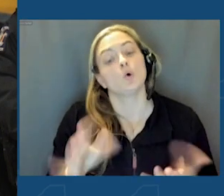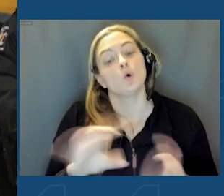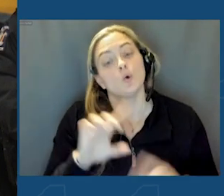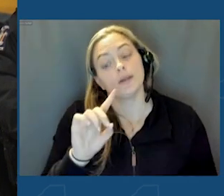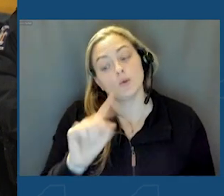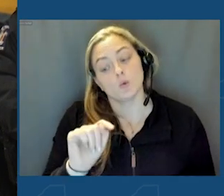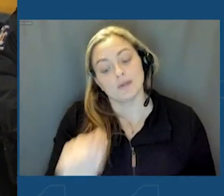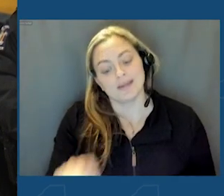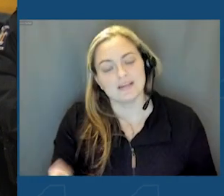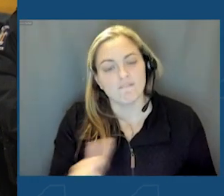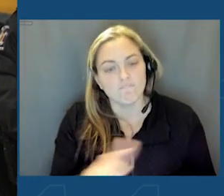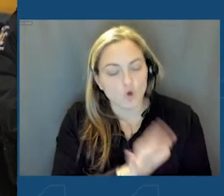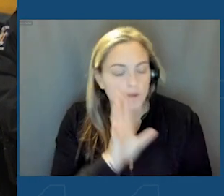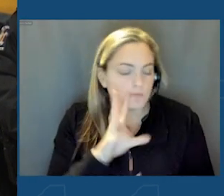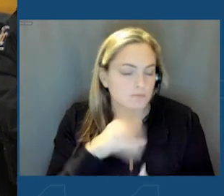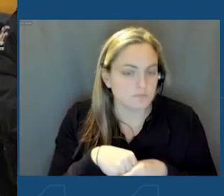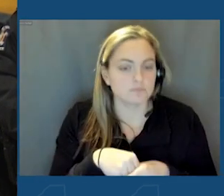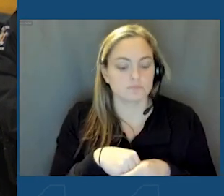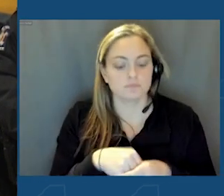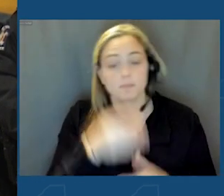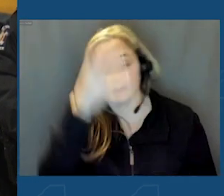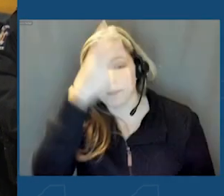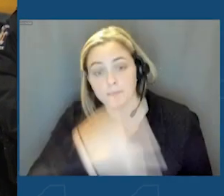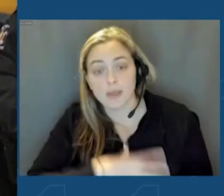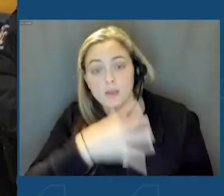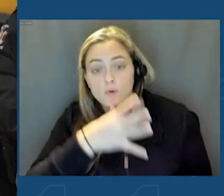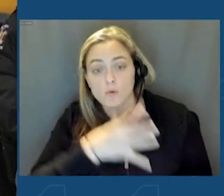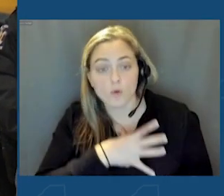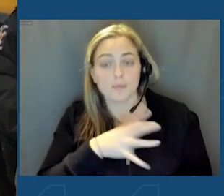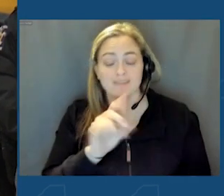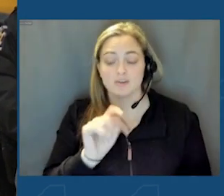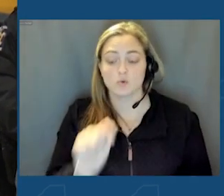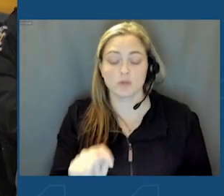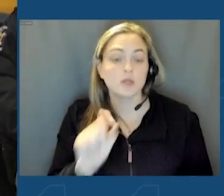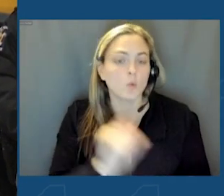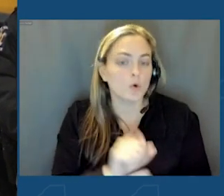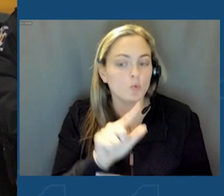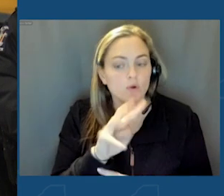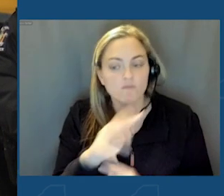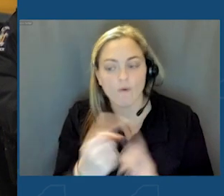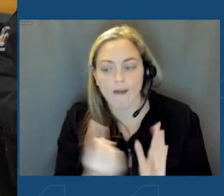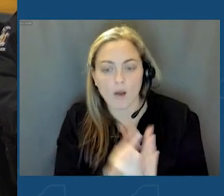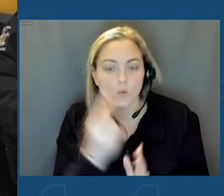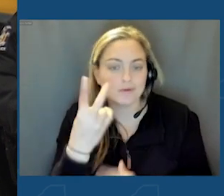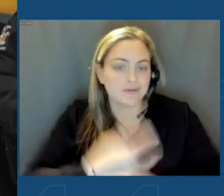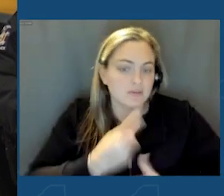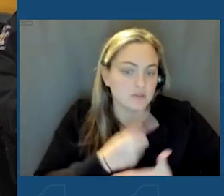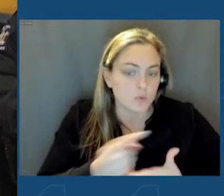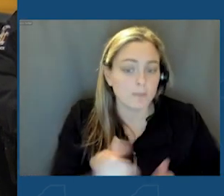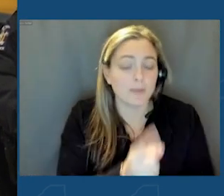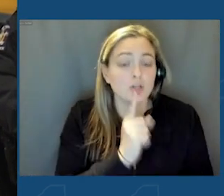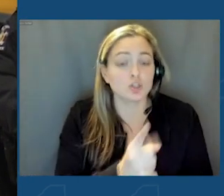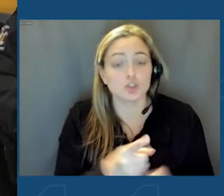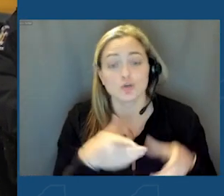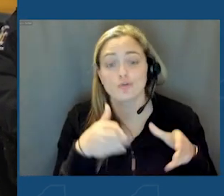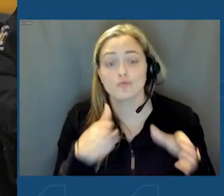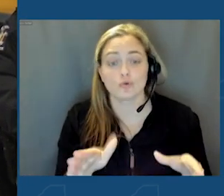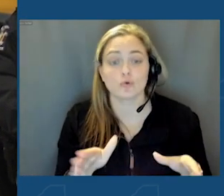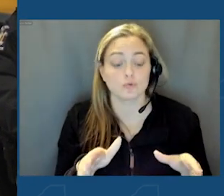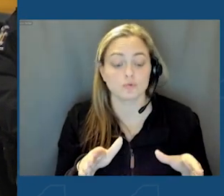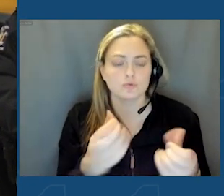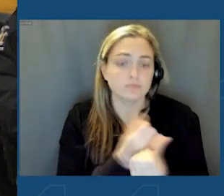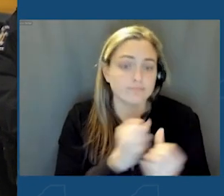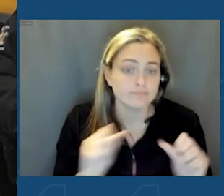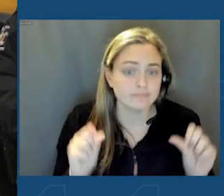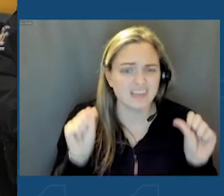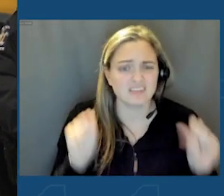is fully engaged the men and women of dot work 24 7 around the clock to make sure that our roads are as safe